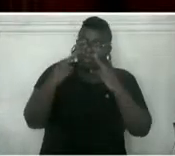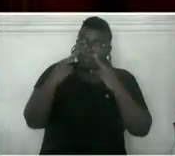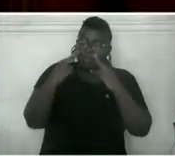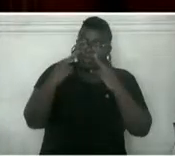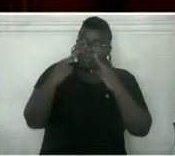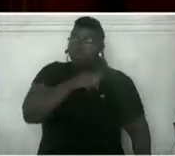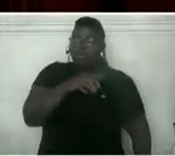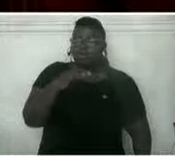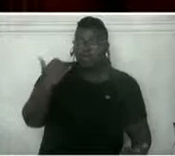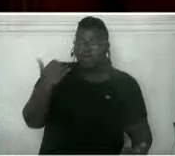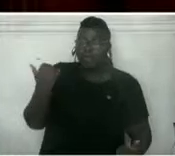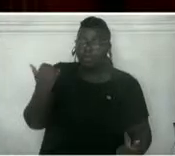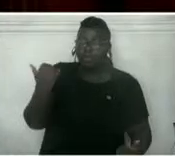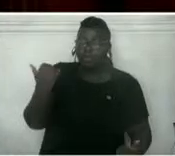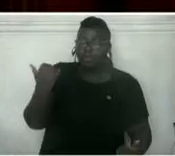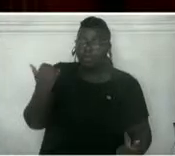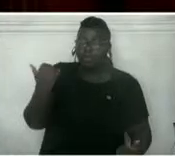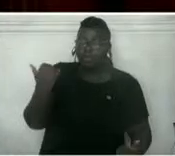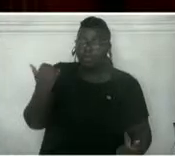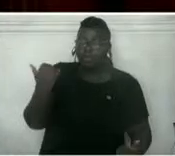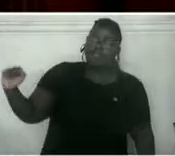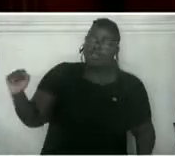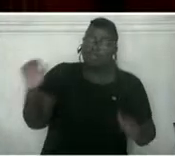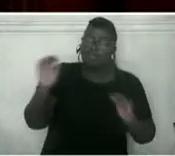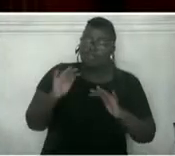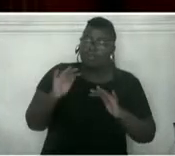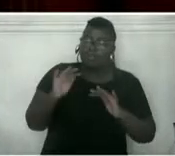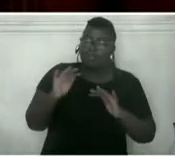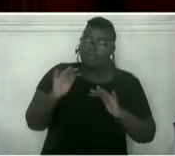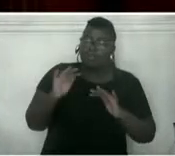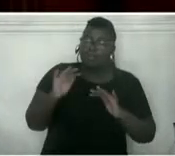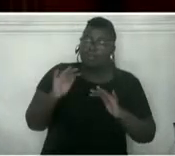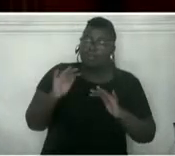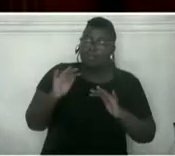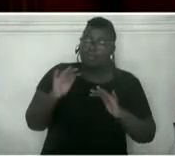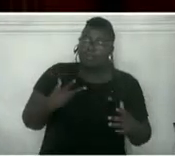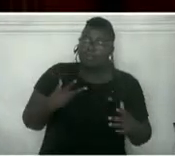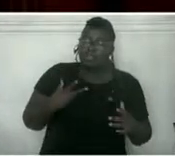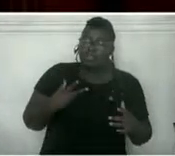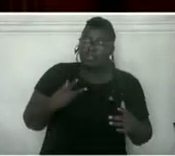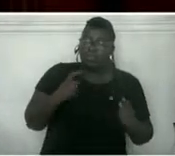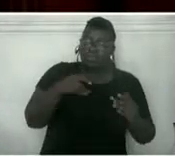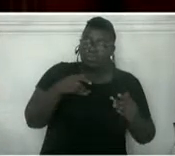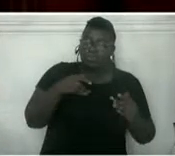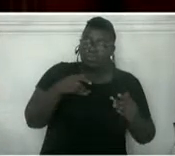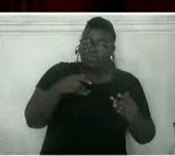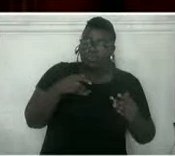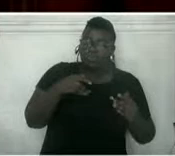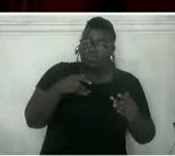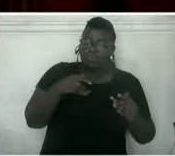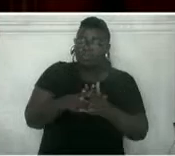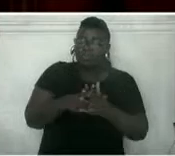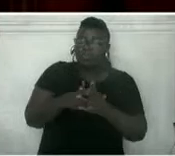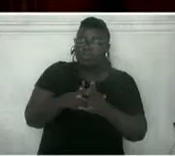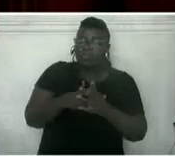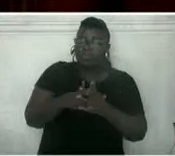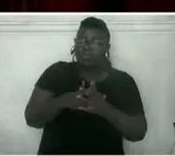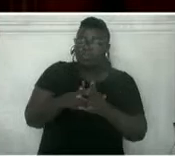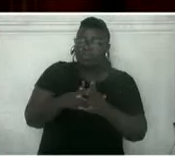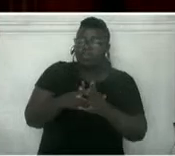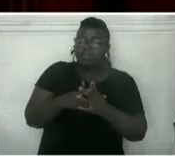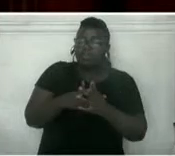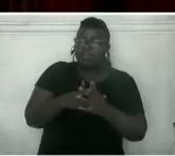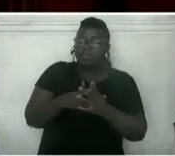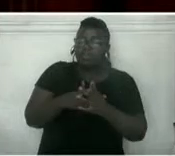reject those who want to tarnish radical economic transformation by behaving illegal and sabotaging